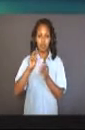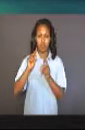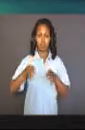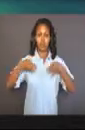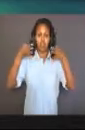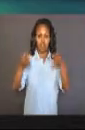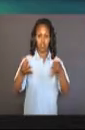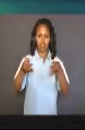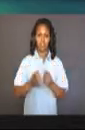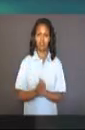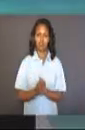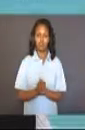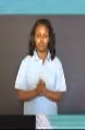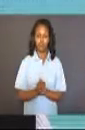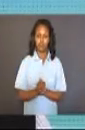conductor.